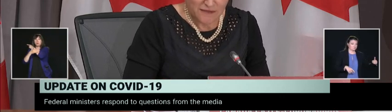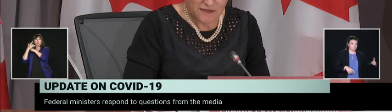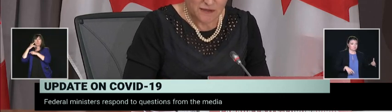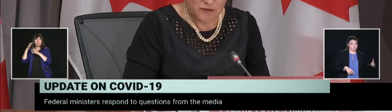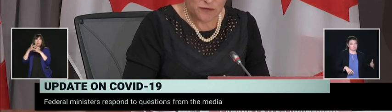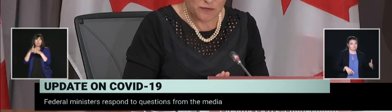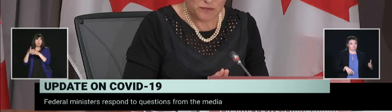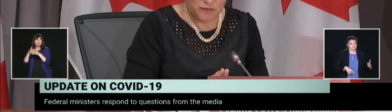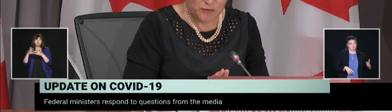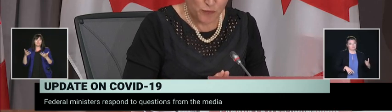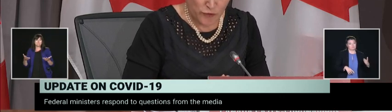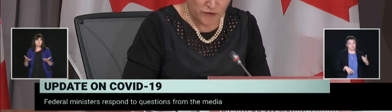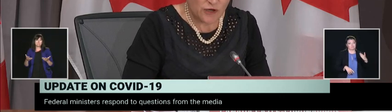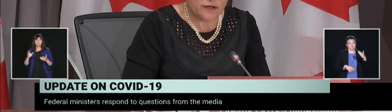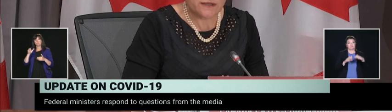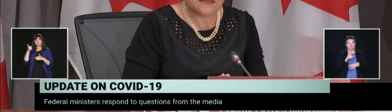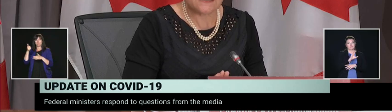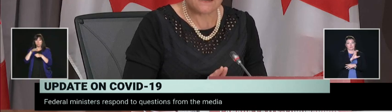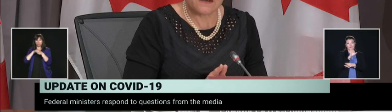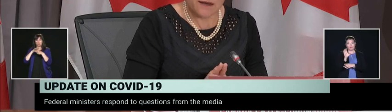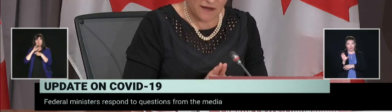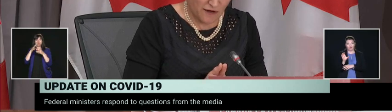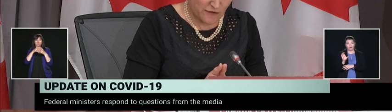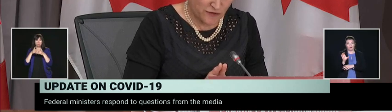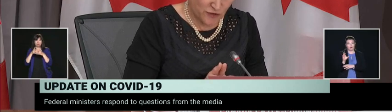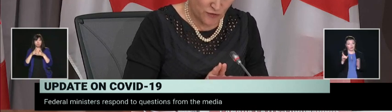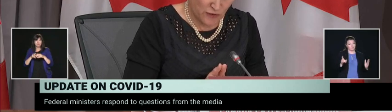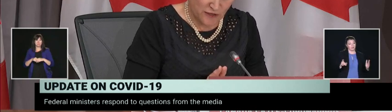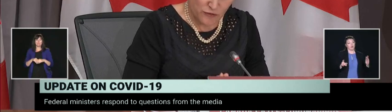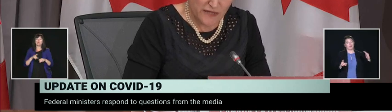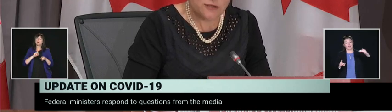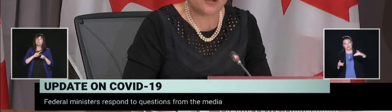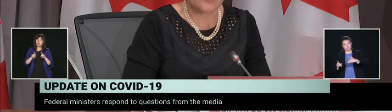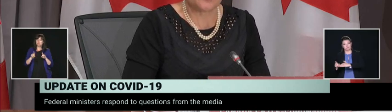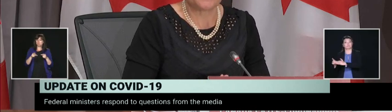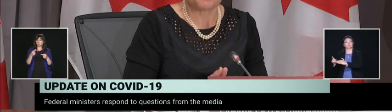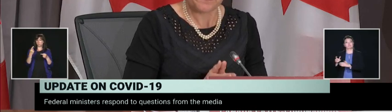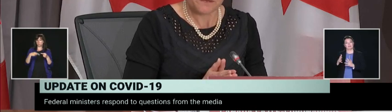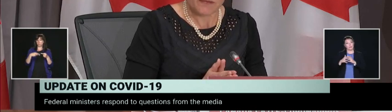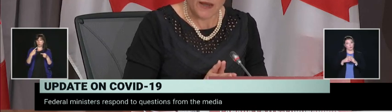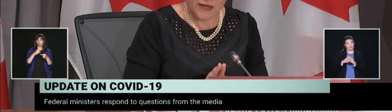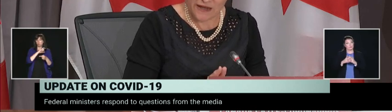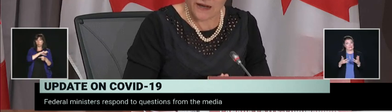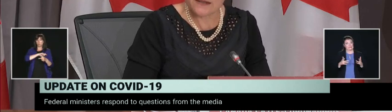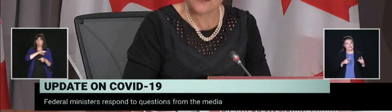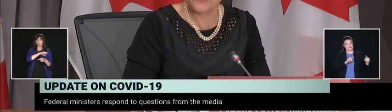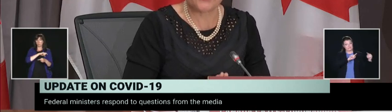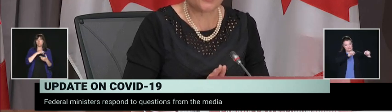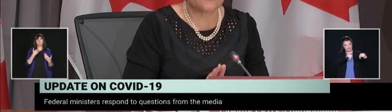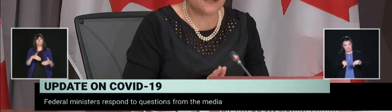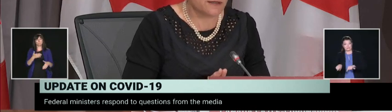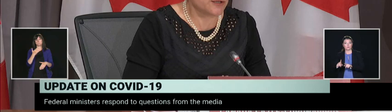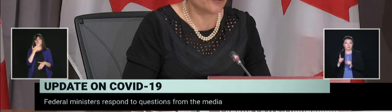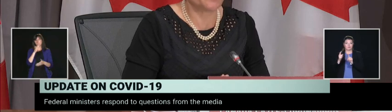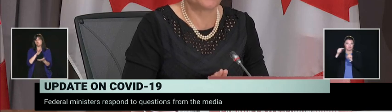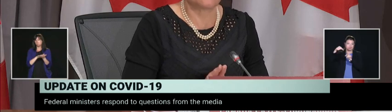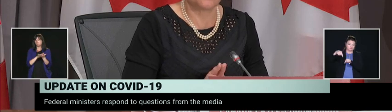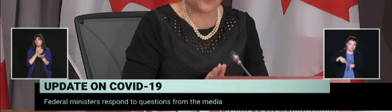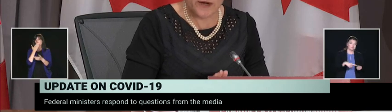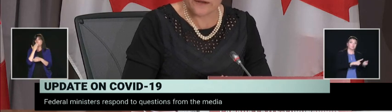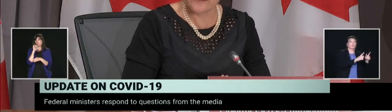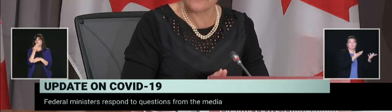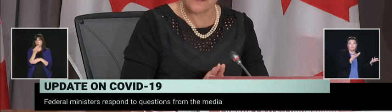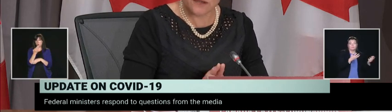that, border guards do a great job and ask questions to